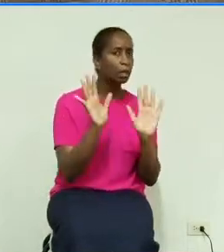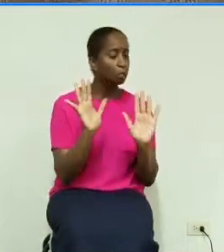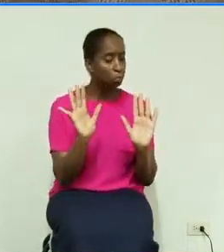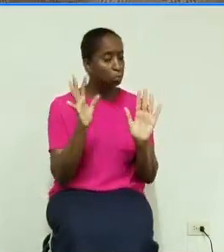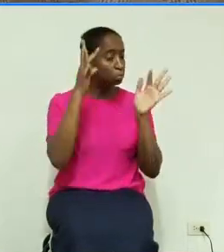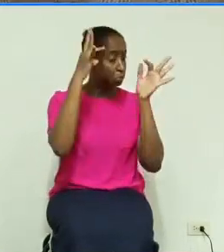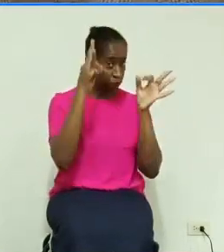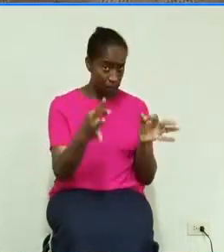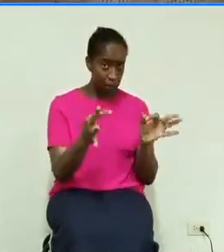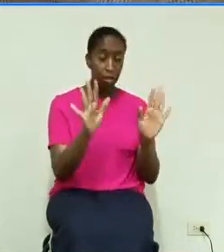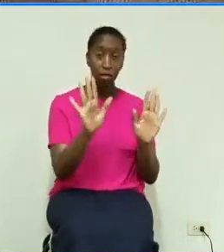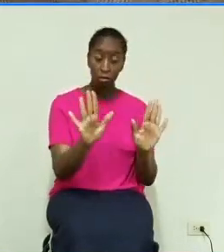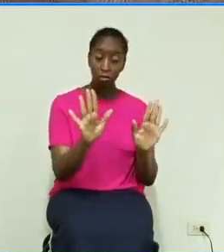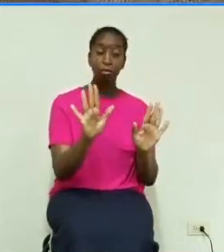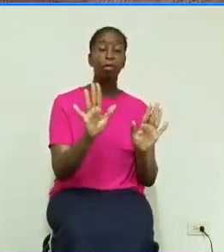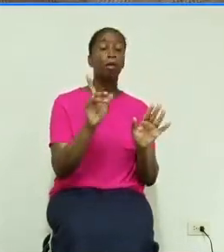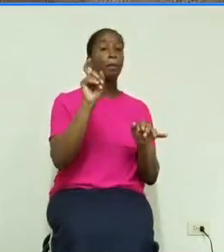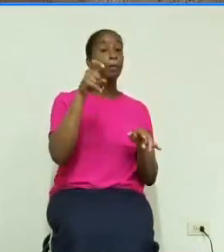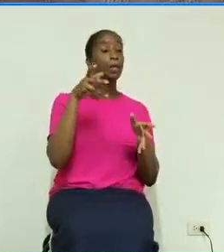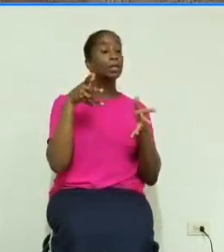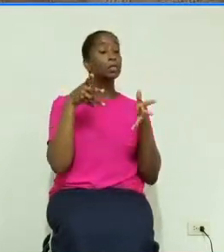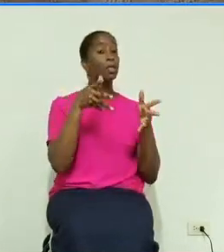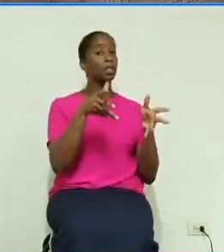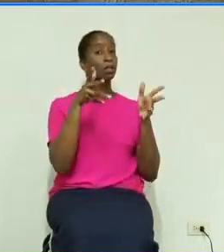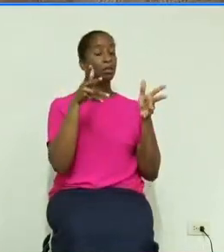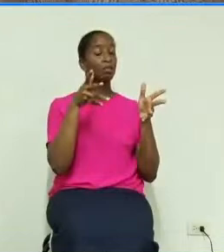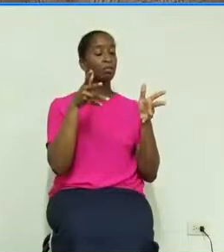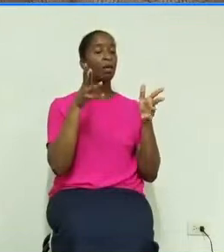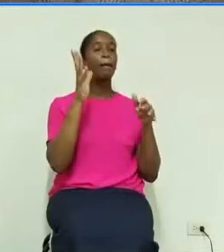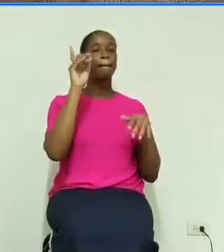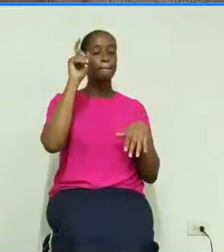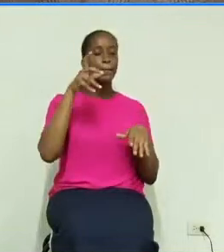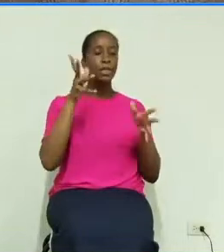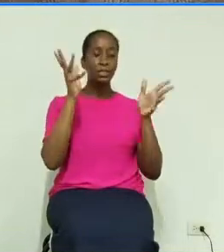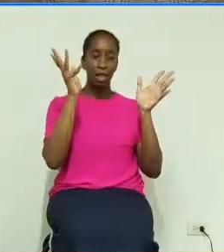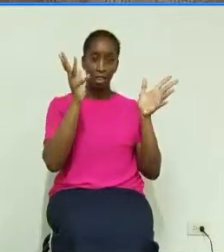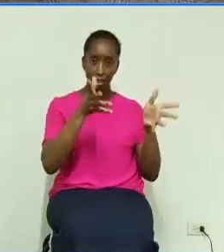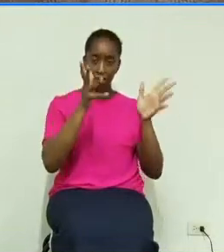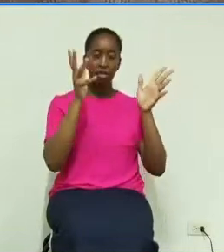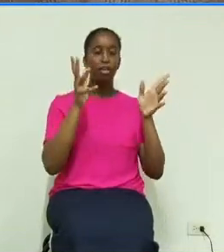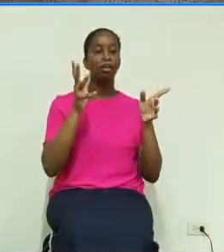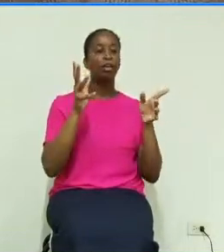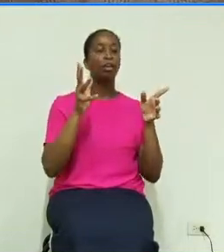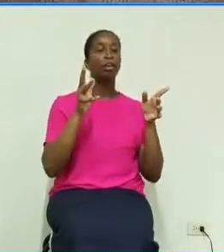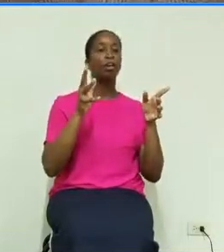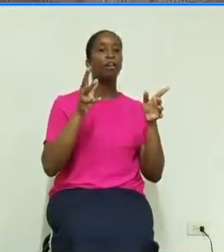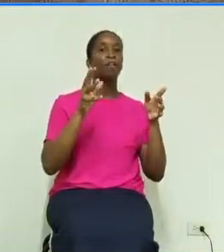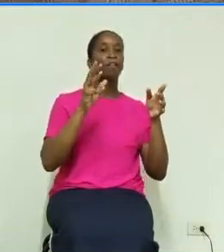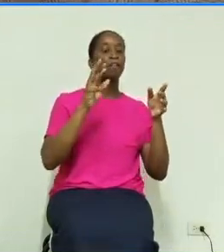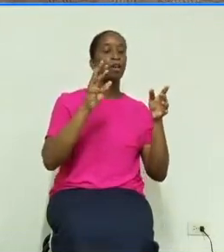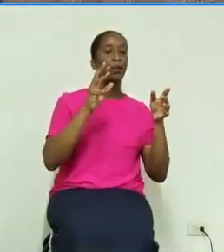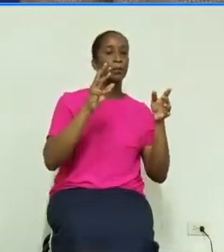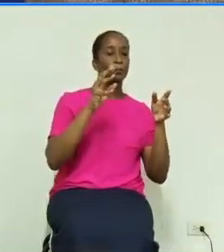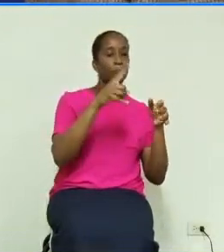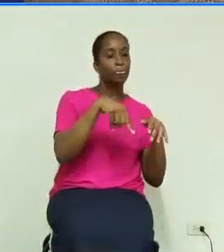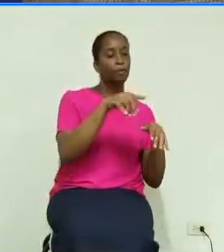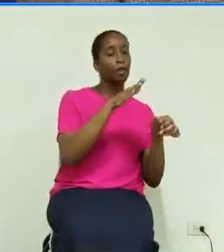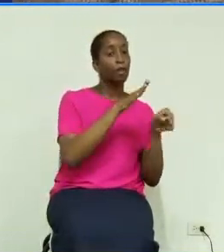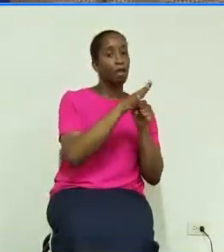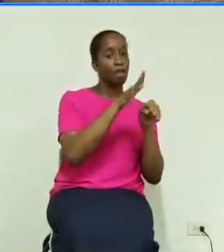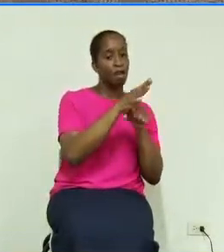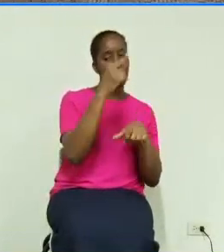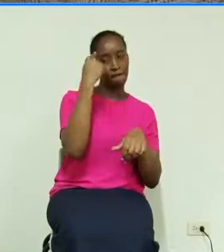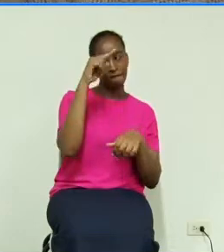America, and make friends and influence others on the other side. And that is where